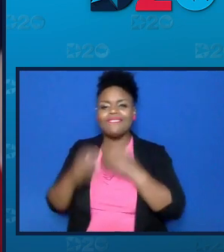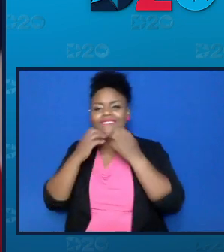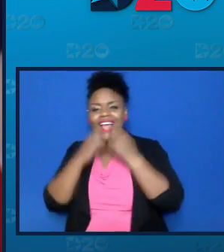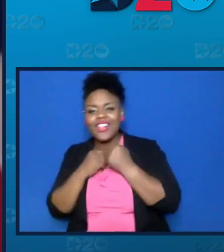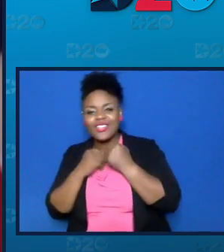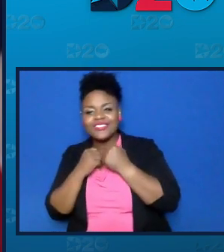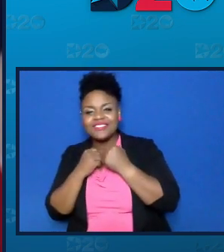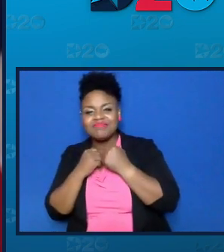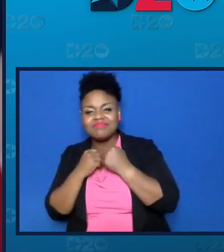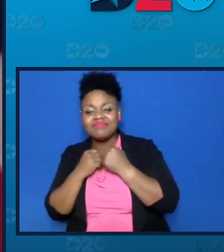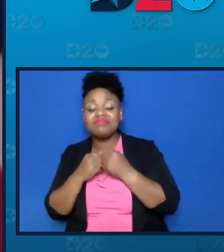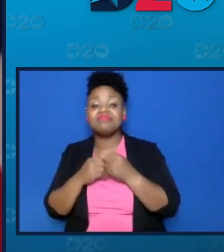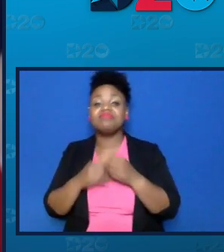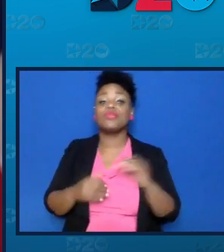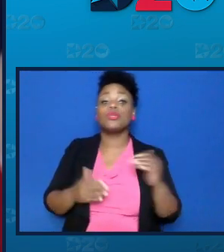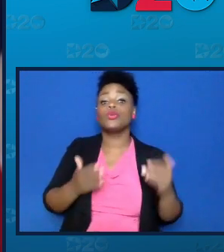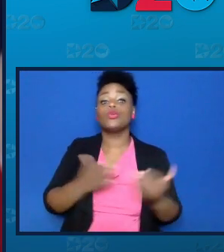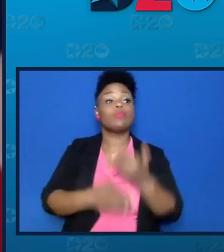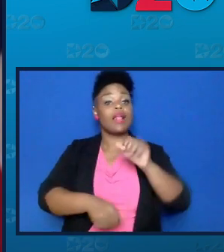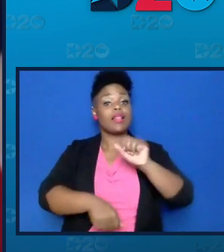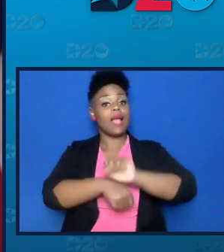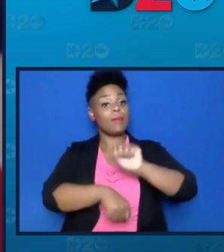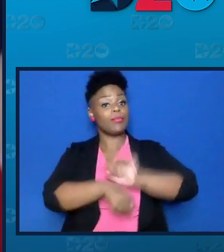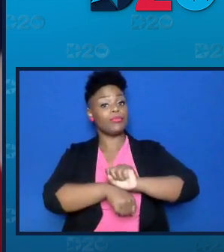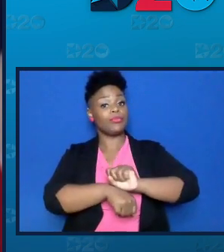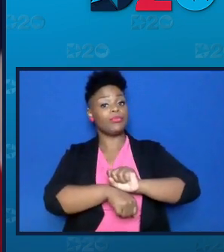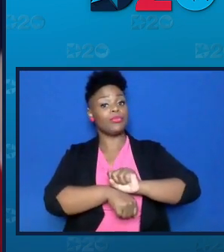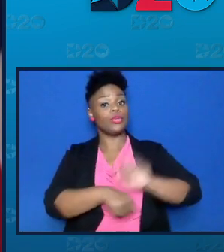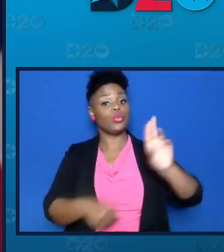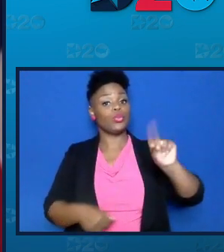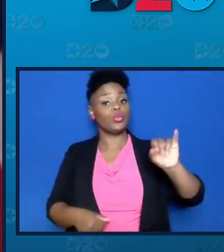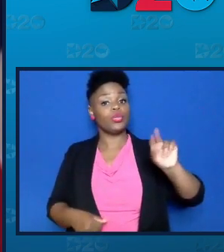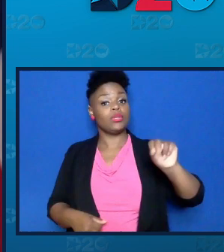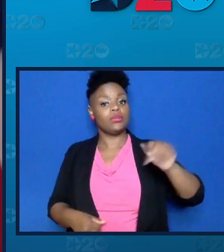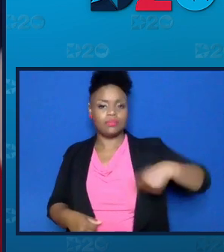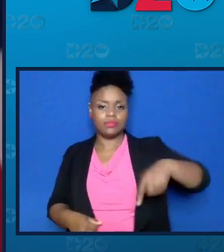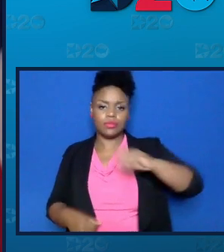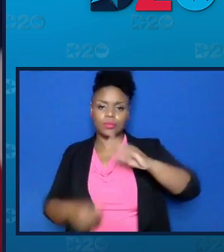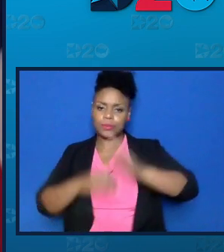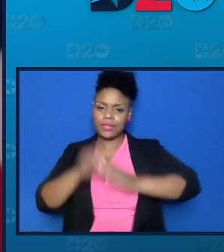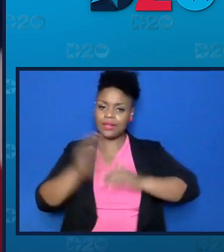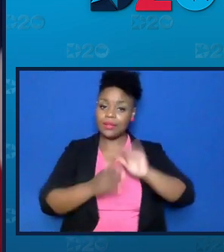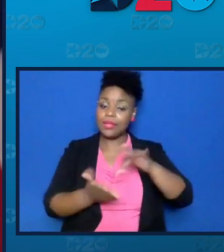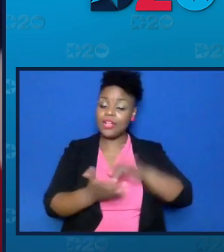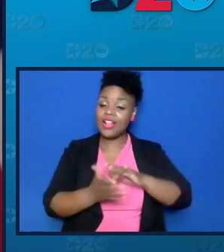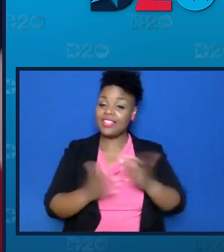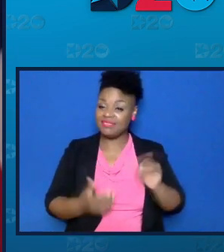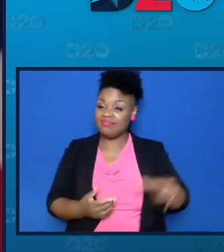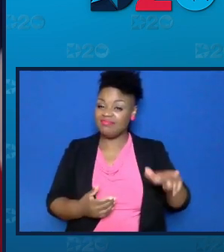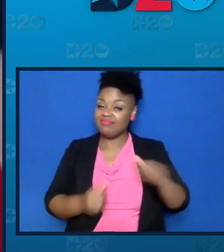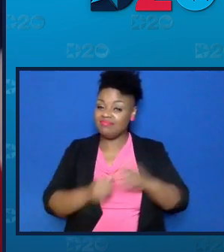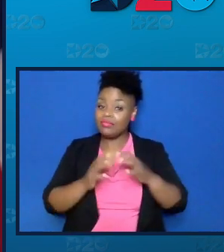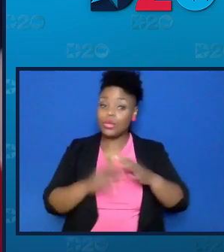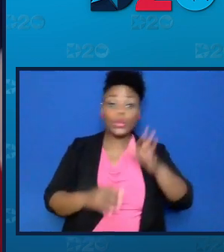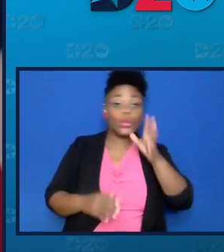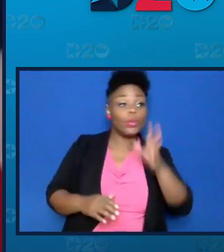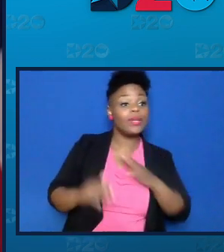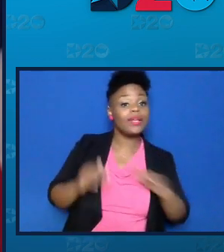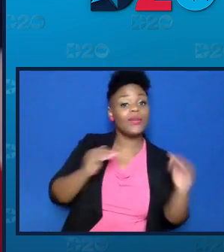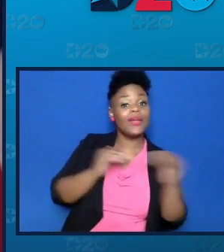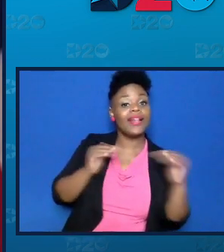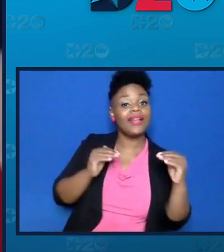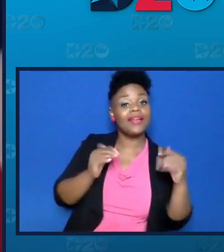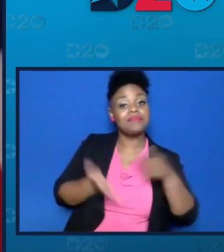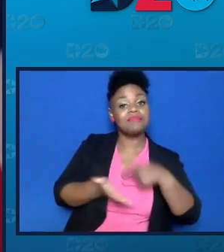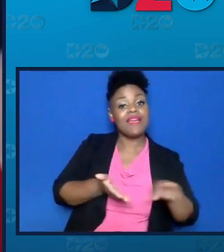unions. They're the ones that built the middle class. With equal pay for women with rising wages you can